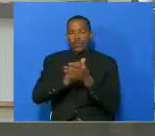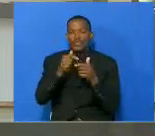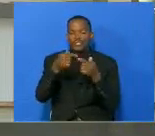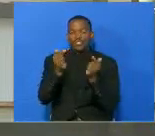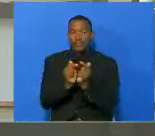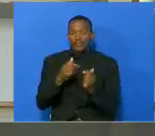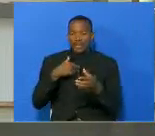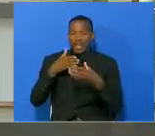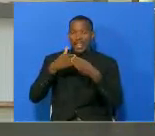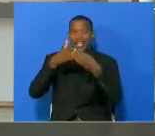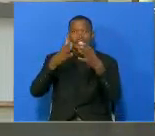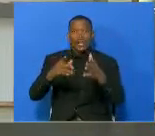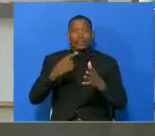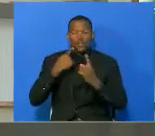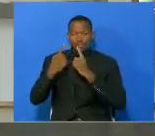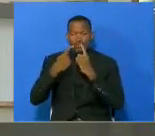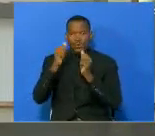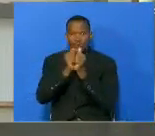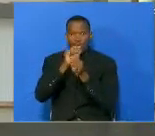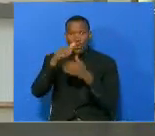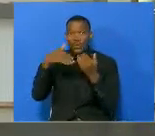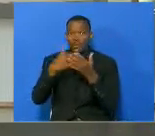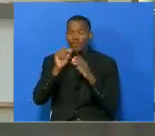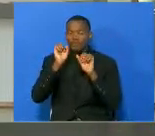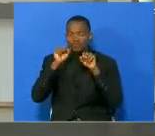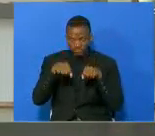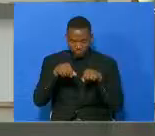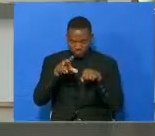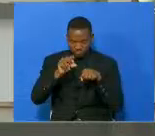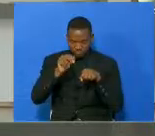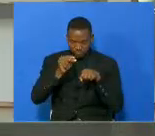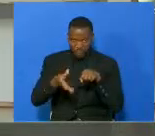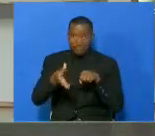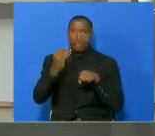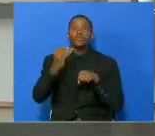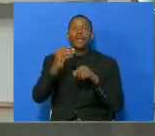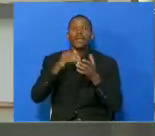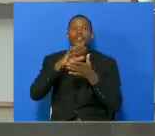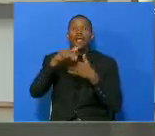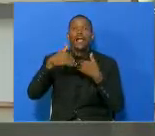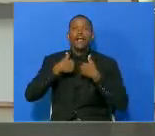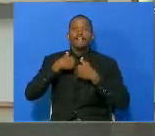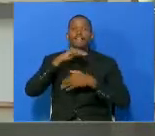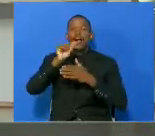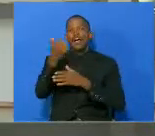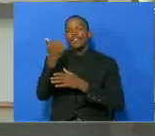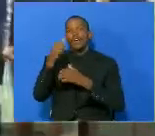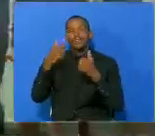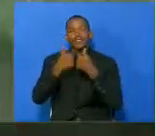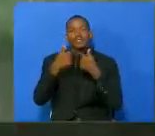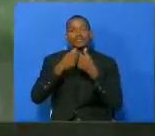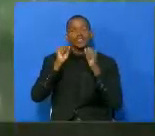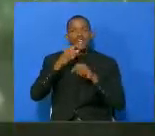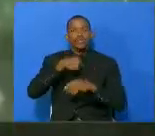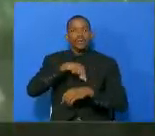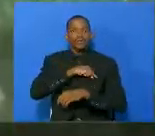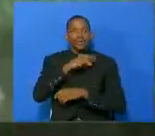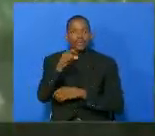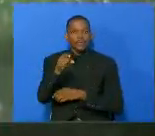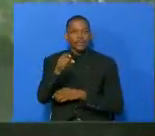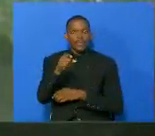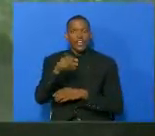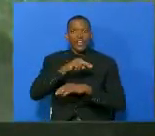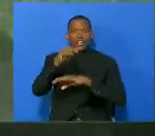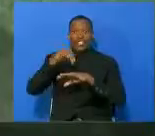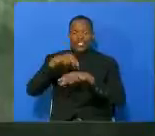leader, ke khone go bua le basimane gore se ka tsena ditogo, re tsose ditogo tsa rona, because re na di games this season tsa World Cup qualifiers. The Zebras jaanong ba tla